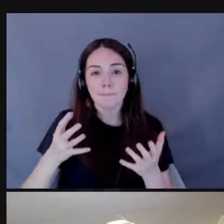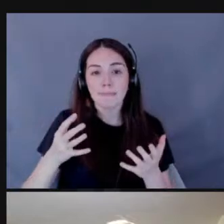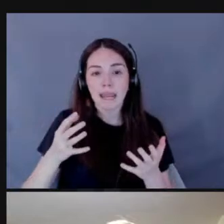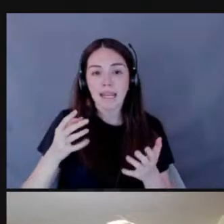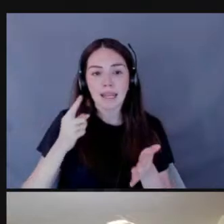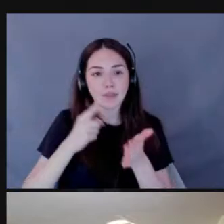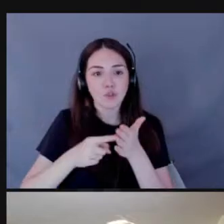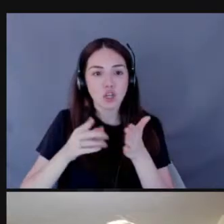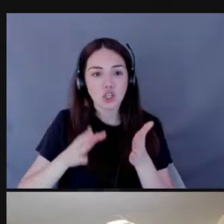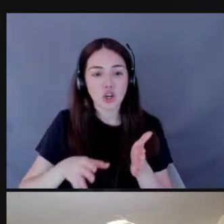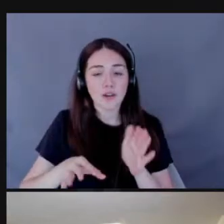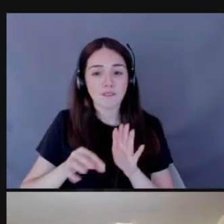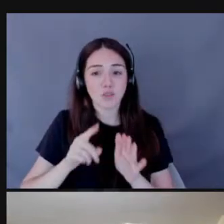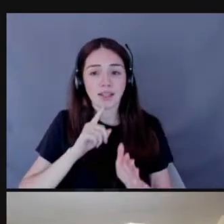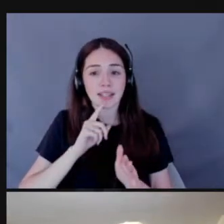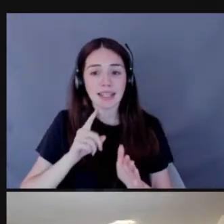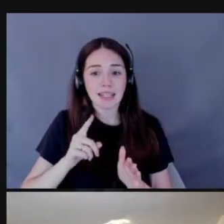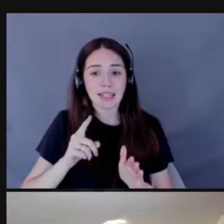names.